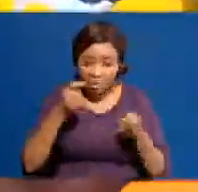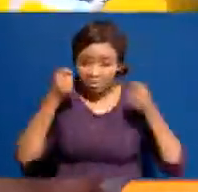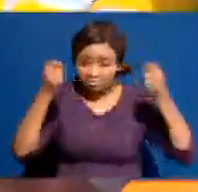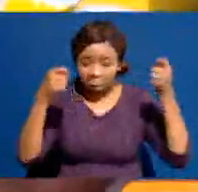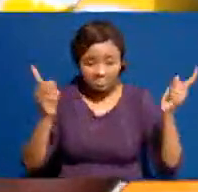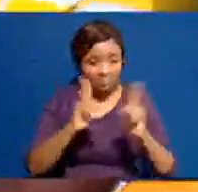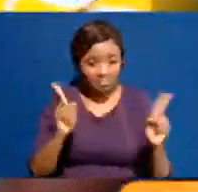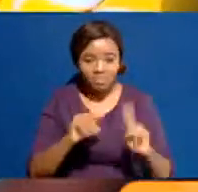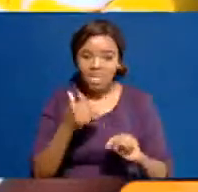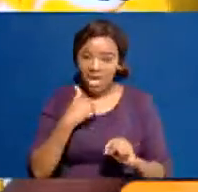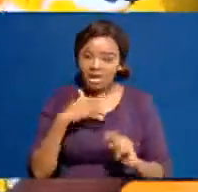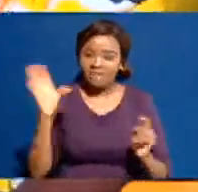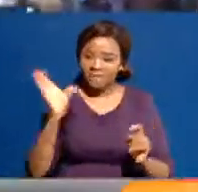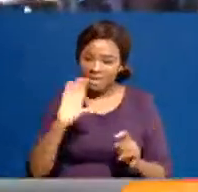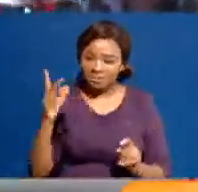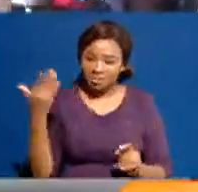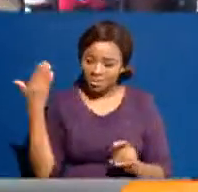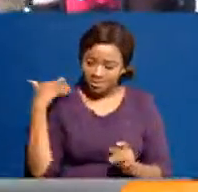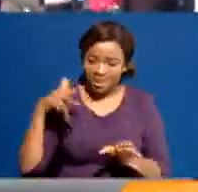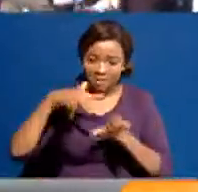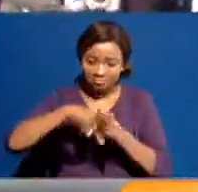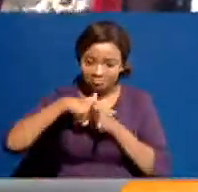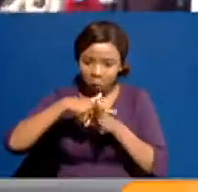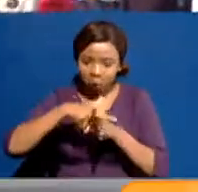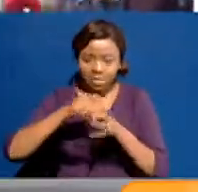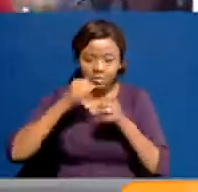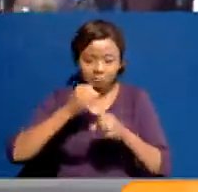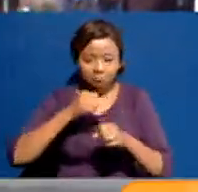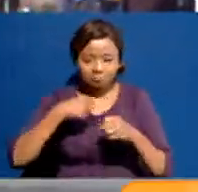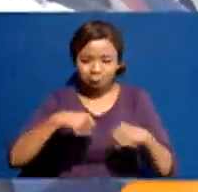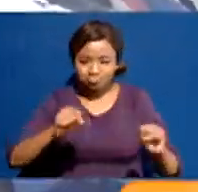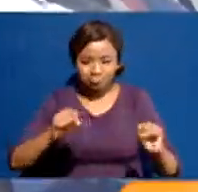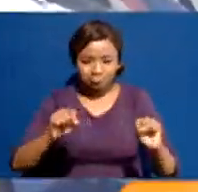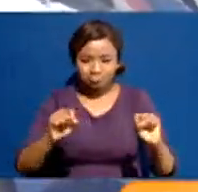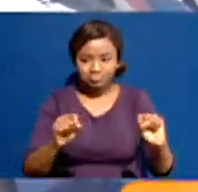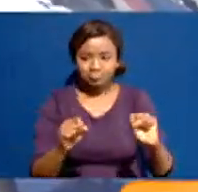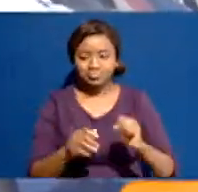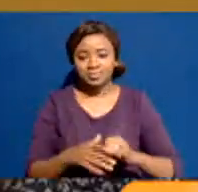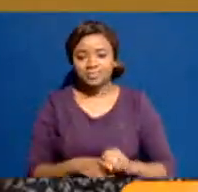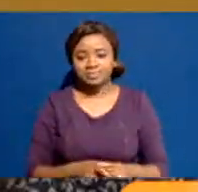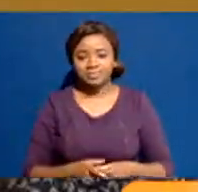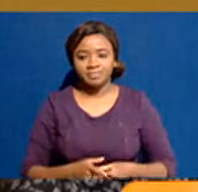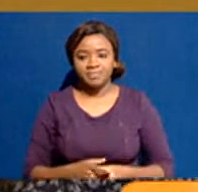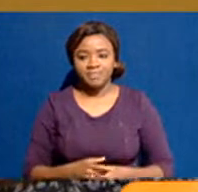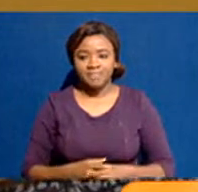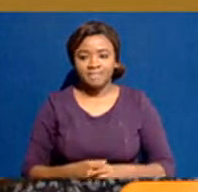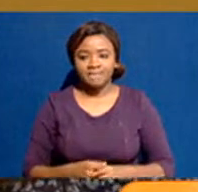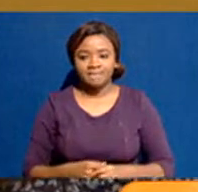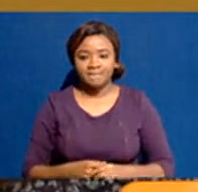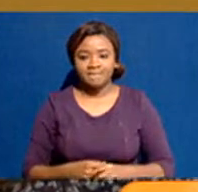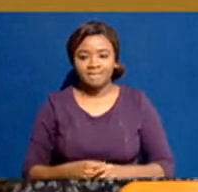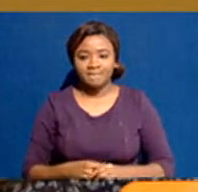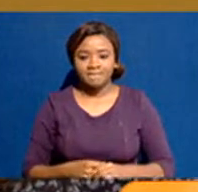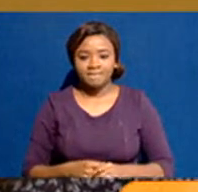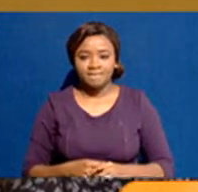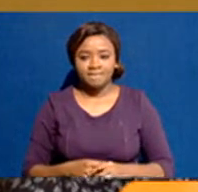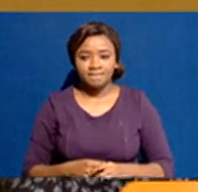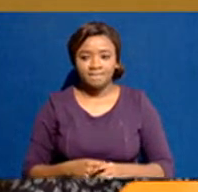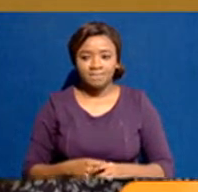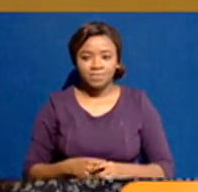to Uriri when he ran into the clash between the demonstrators and the police. Kuangalia napata shimo imeingia